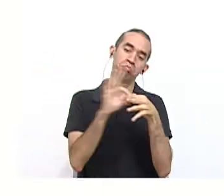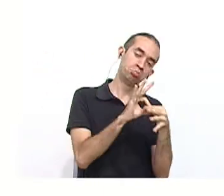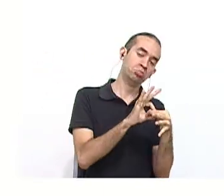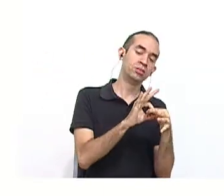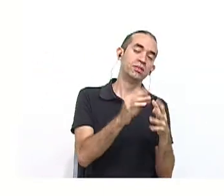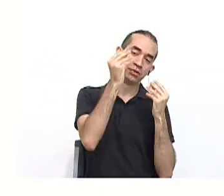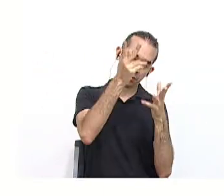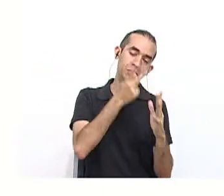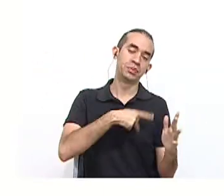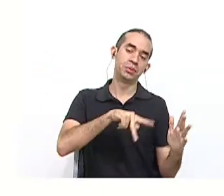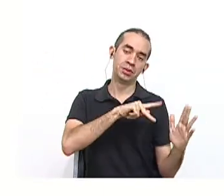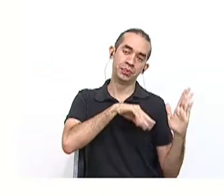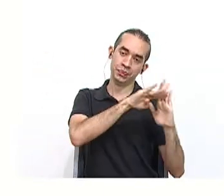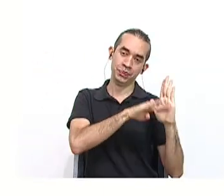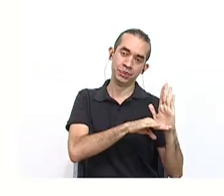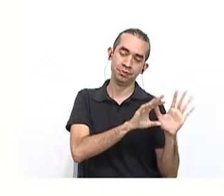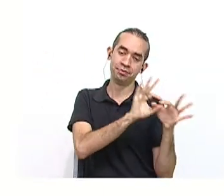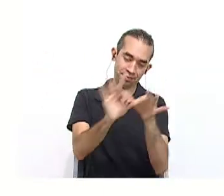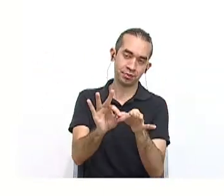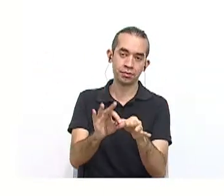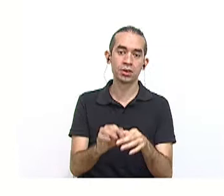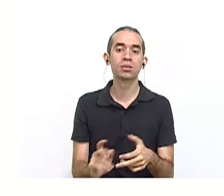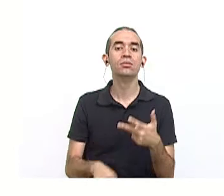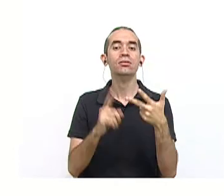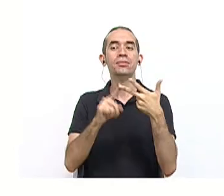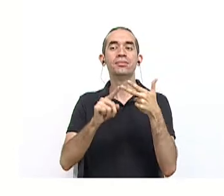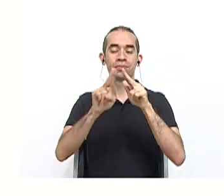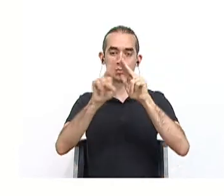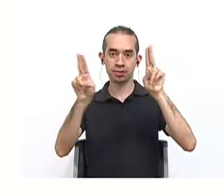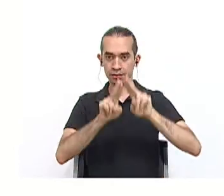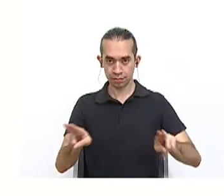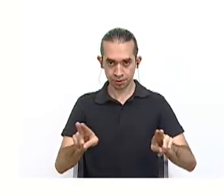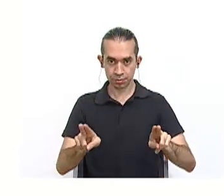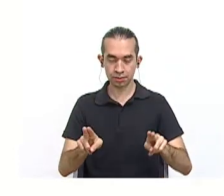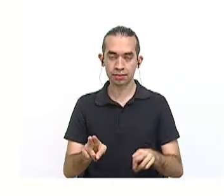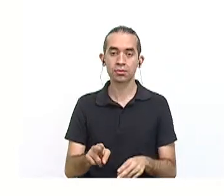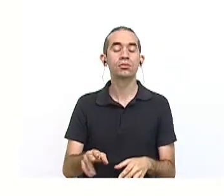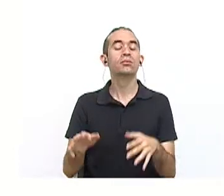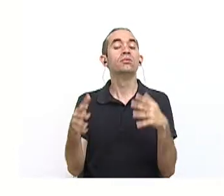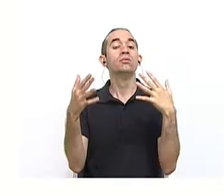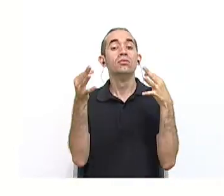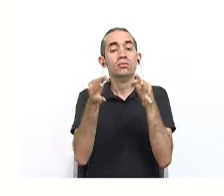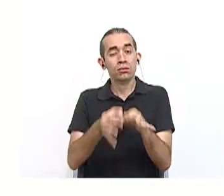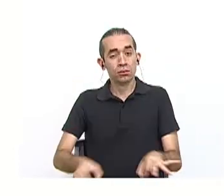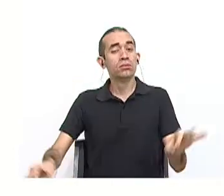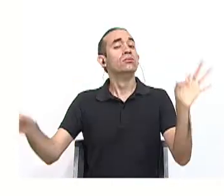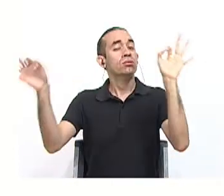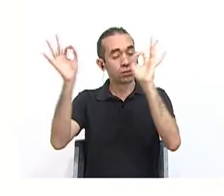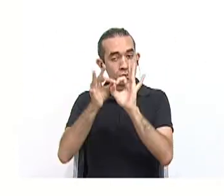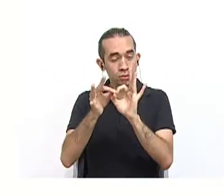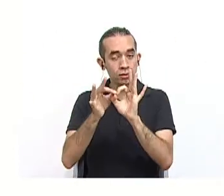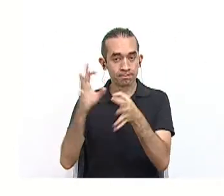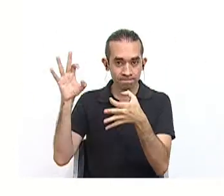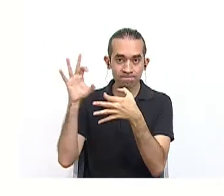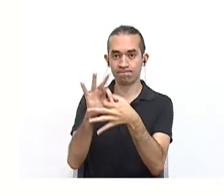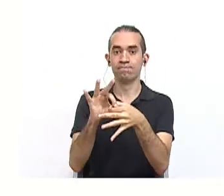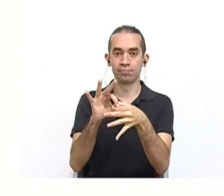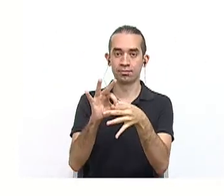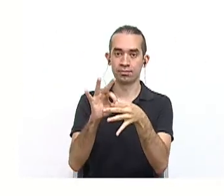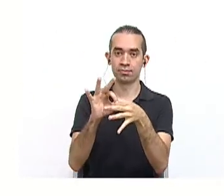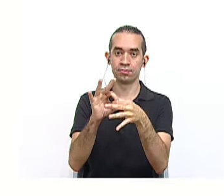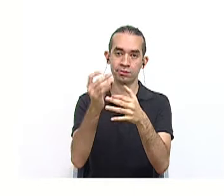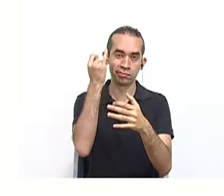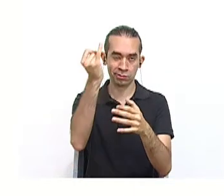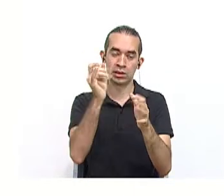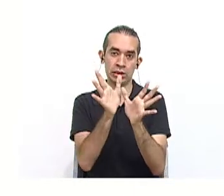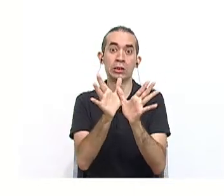also talk about the internet, another important concept that is inside this huge idea